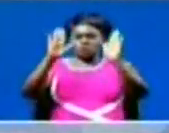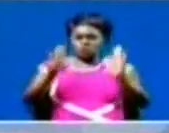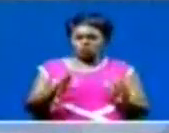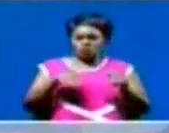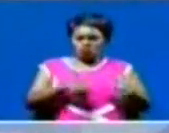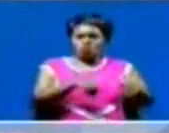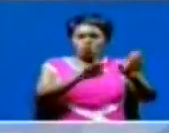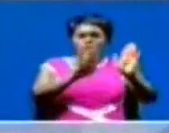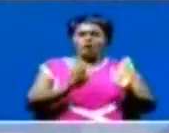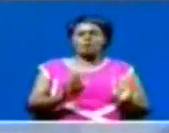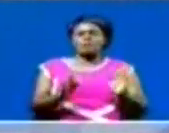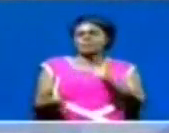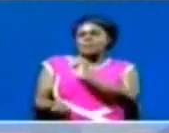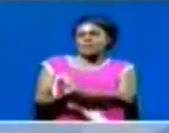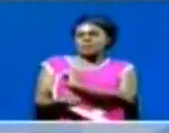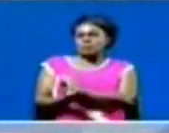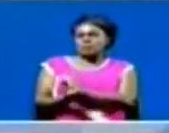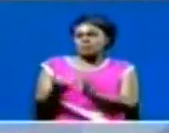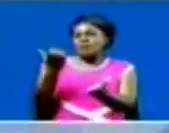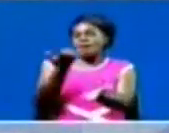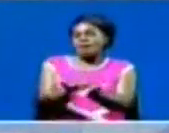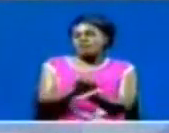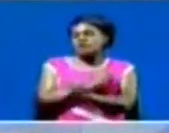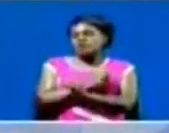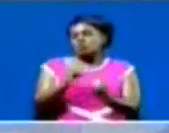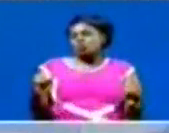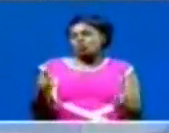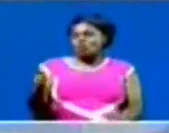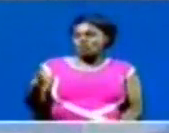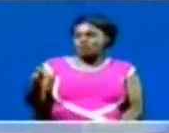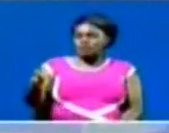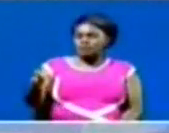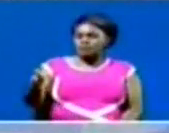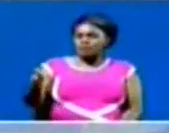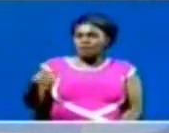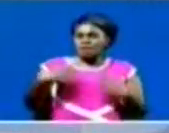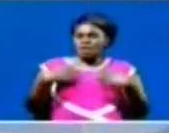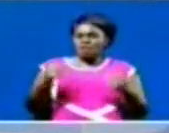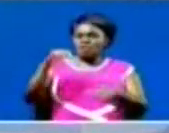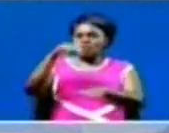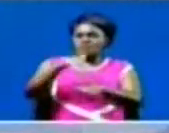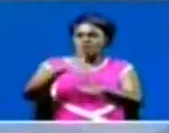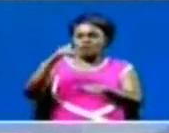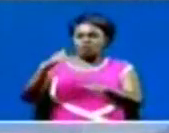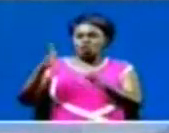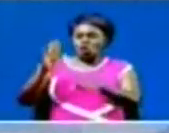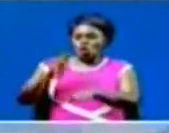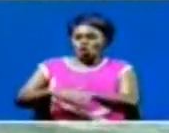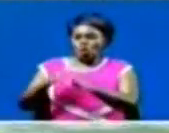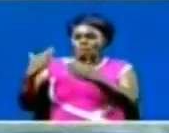on this story, and as he explains, there's still no evidence if the virus has any health effects on humans.